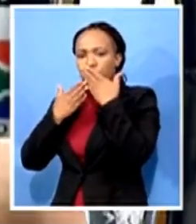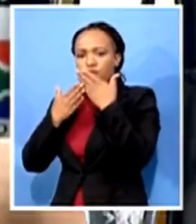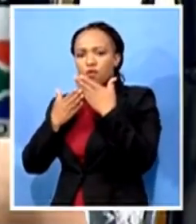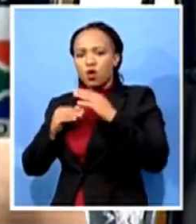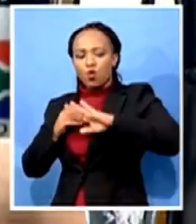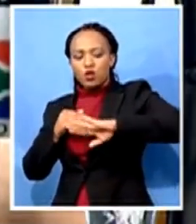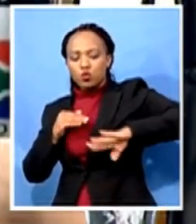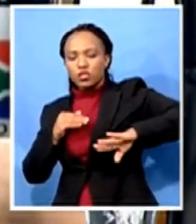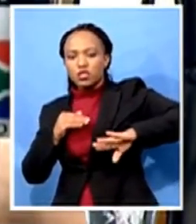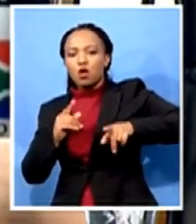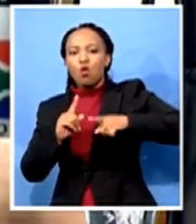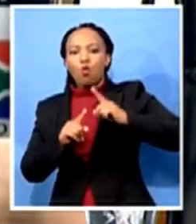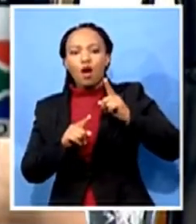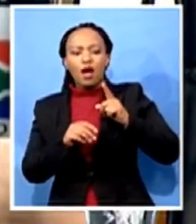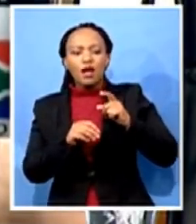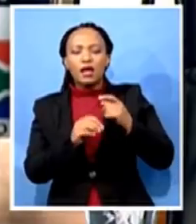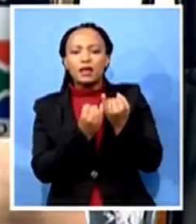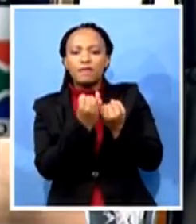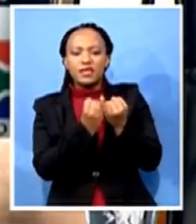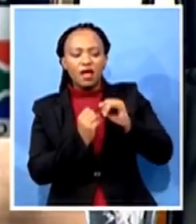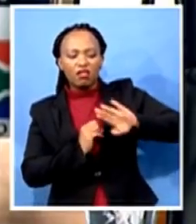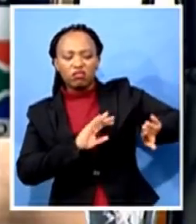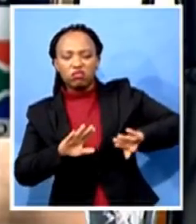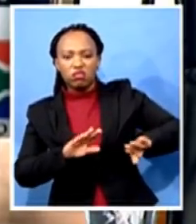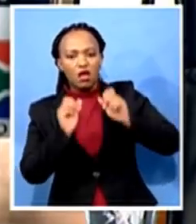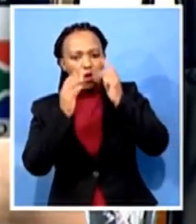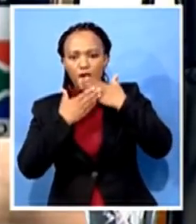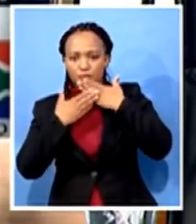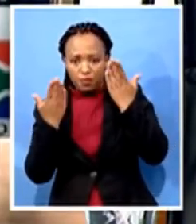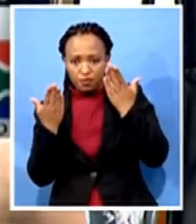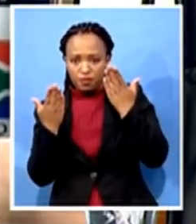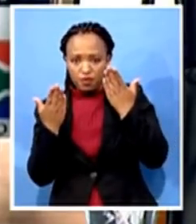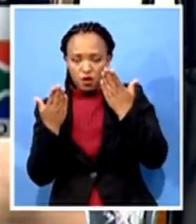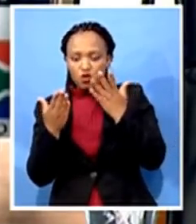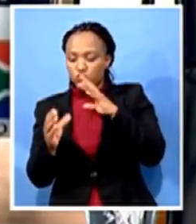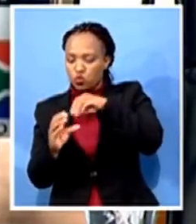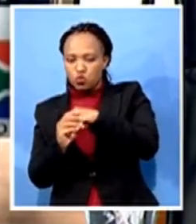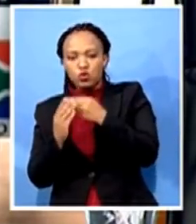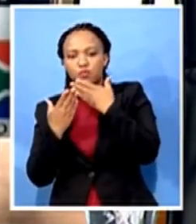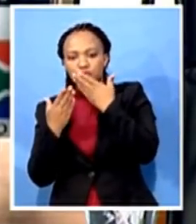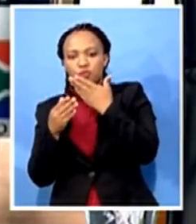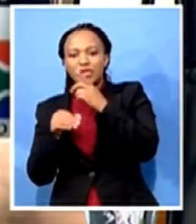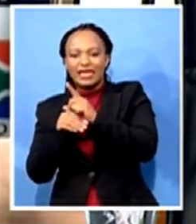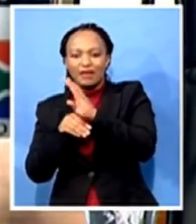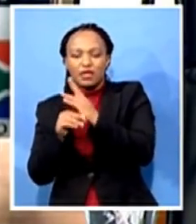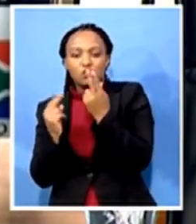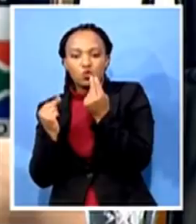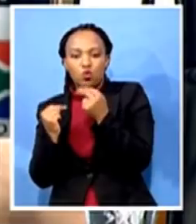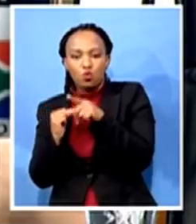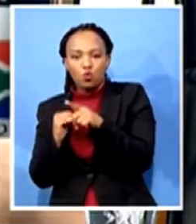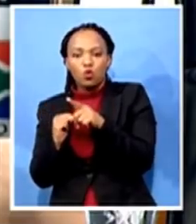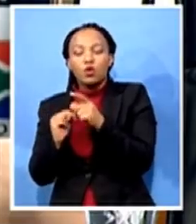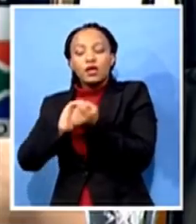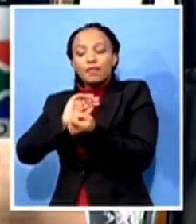That's correct. So this happened despite the fact that you appeared to have controlled the process.